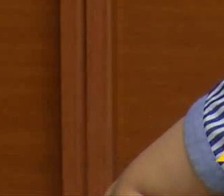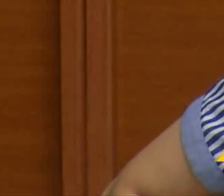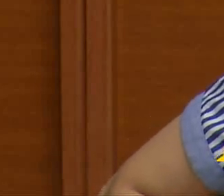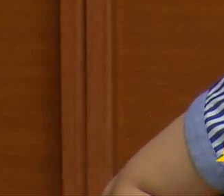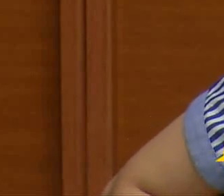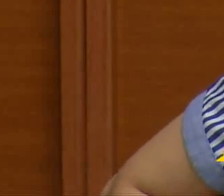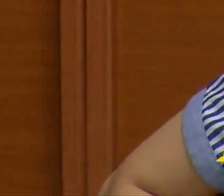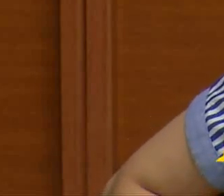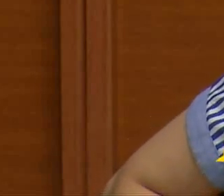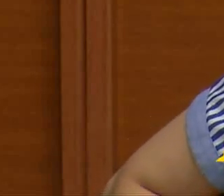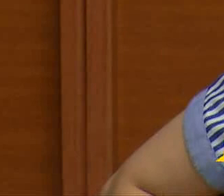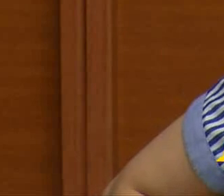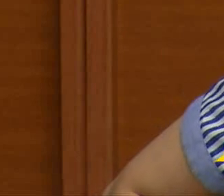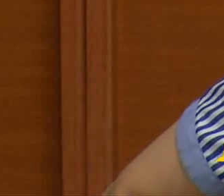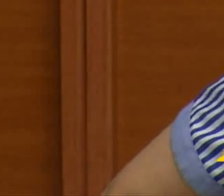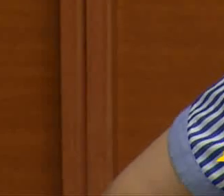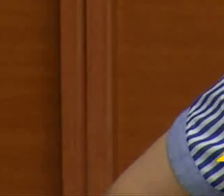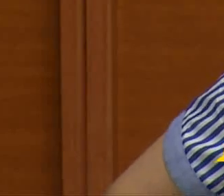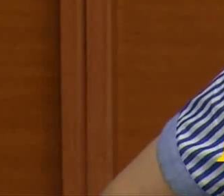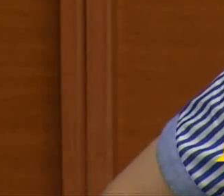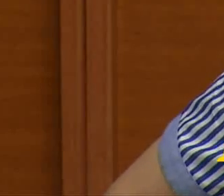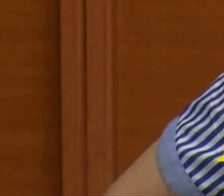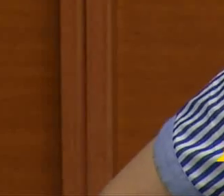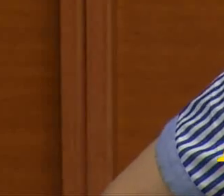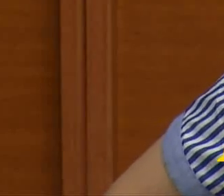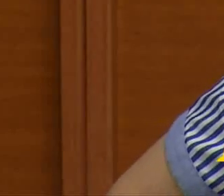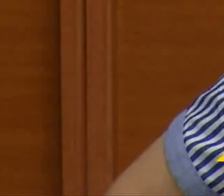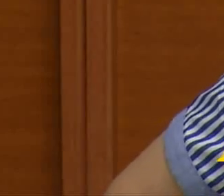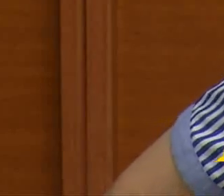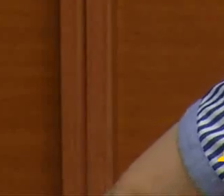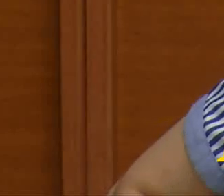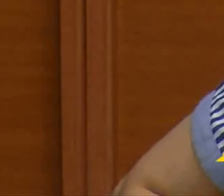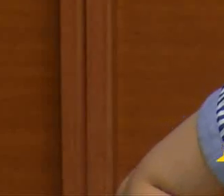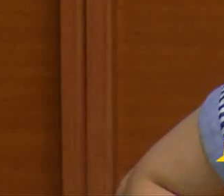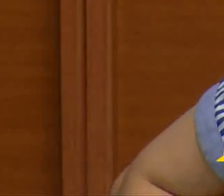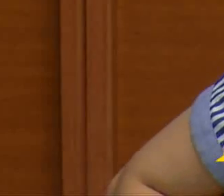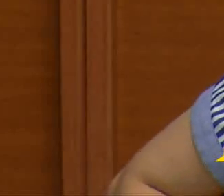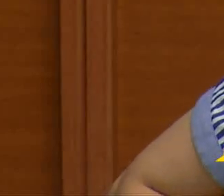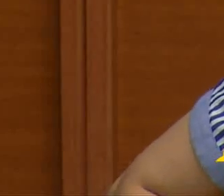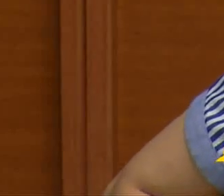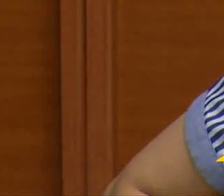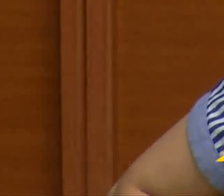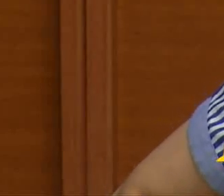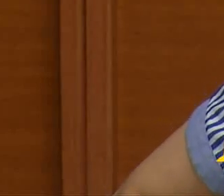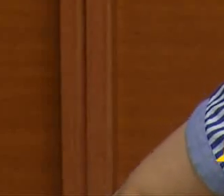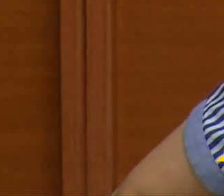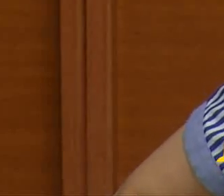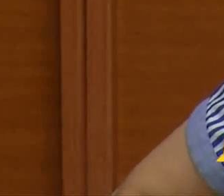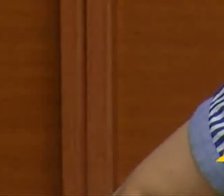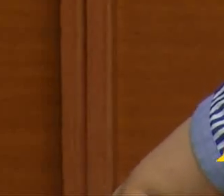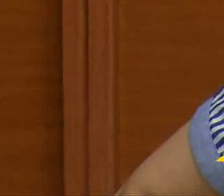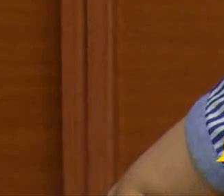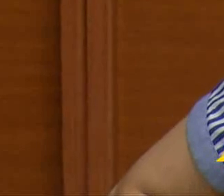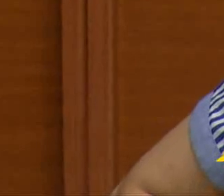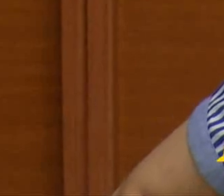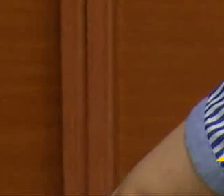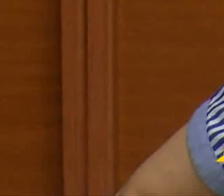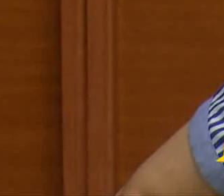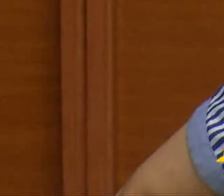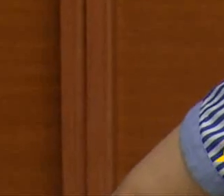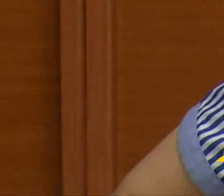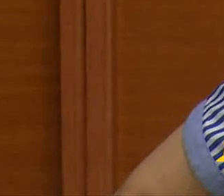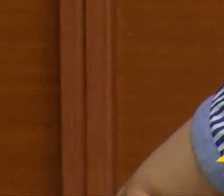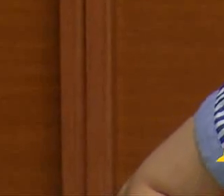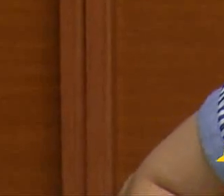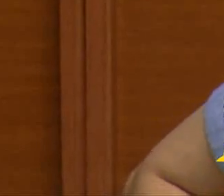kiss. I found a love that I knew I had missed. But now she's gone, even though